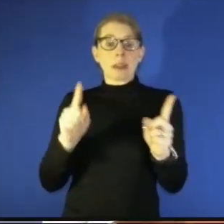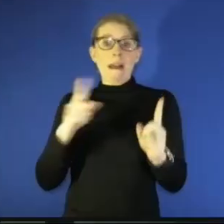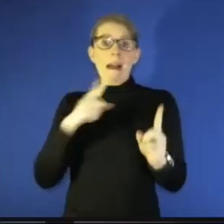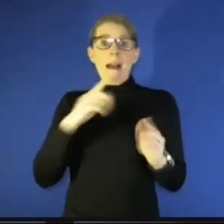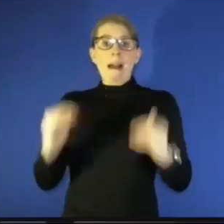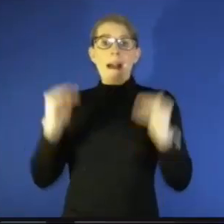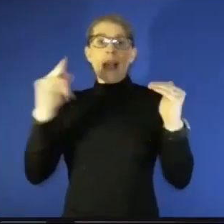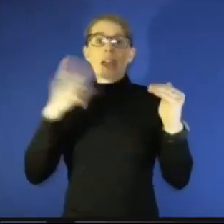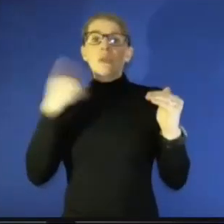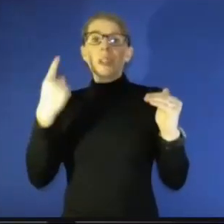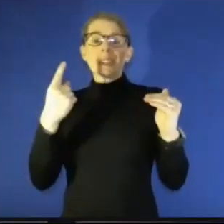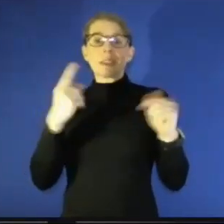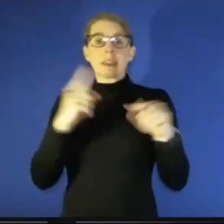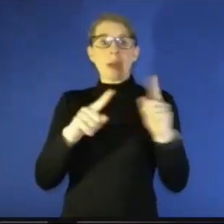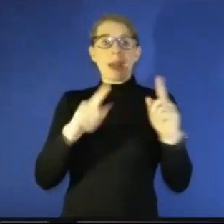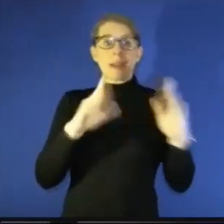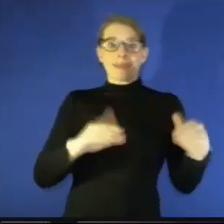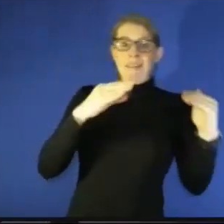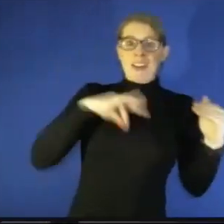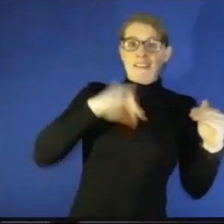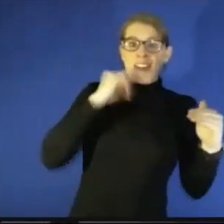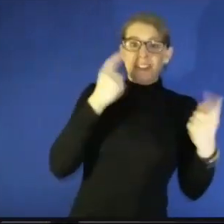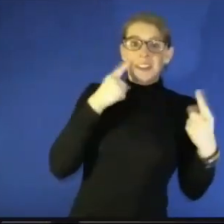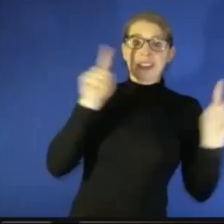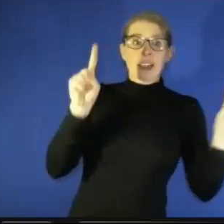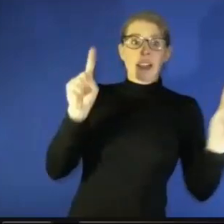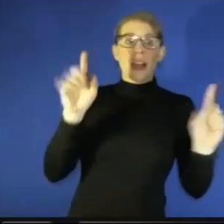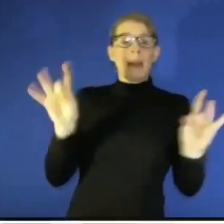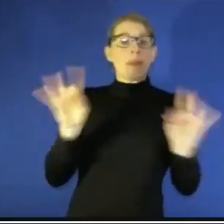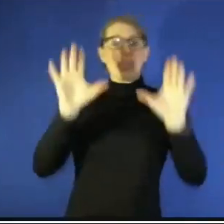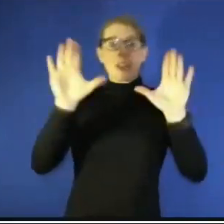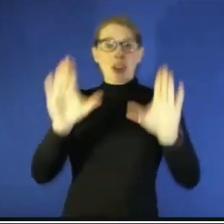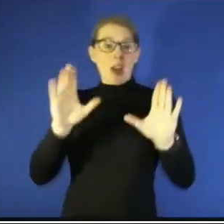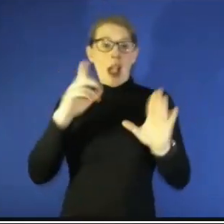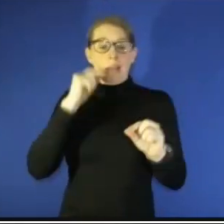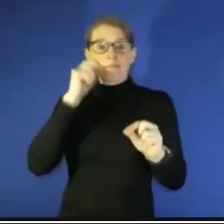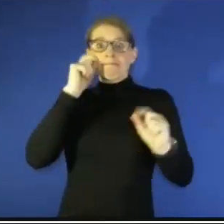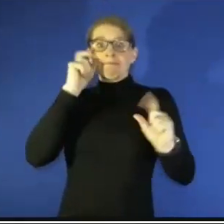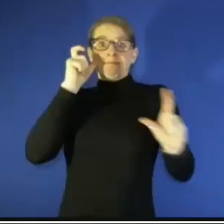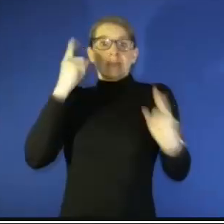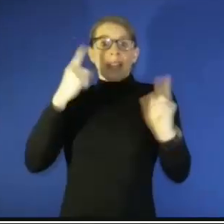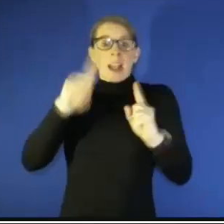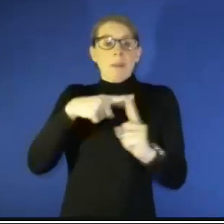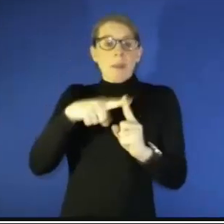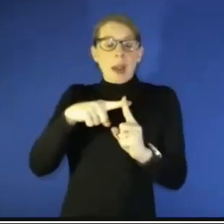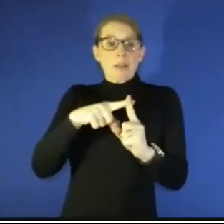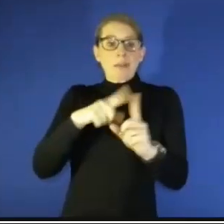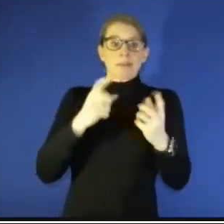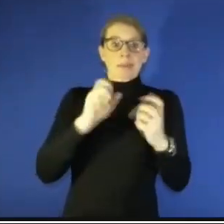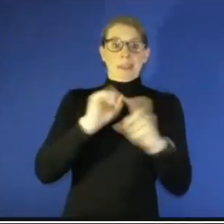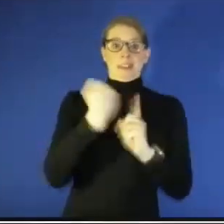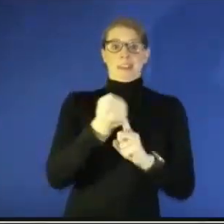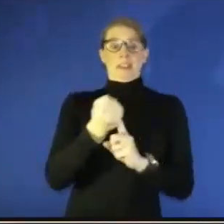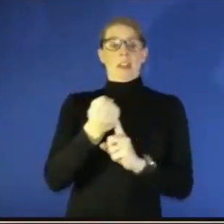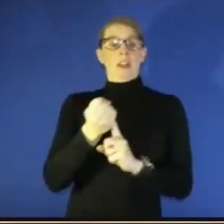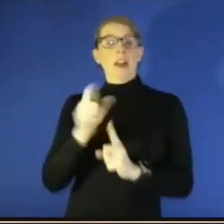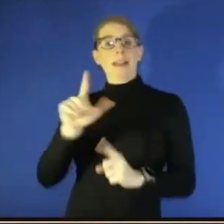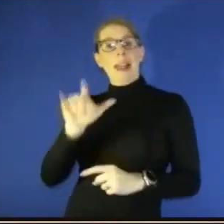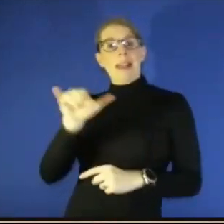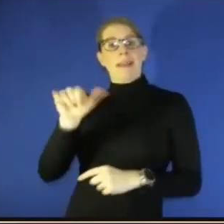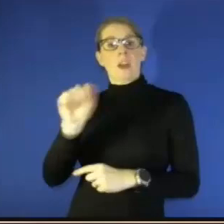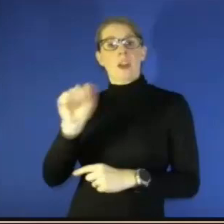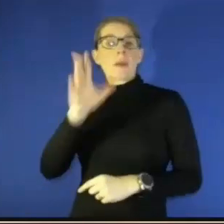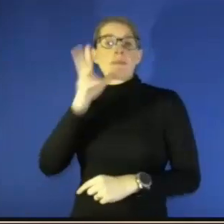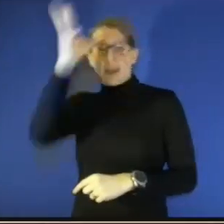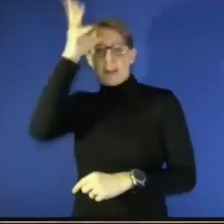reward. It is a miracle. I mean, I tear up thinking about it. Layla's parents have been right by her side. Just seeing her